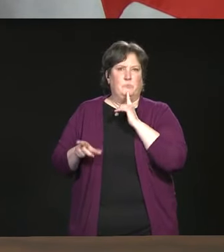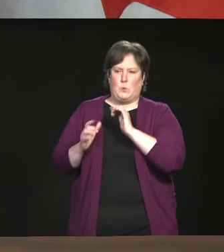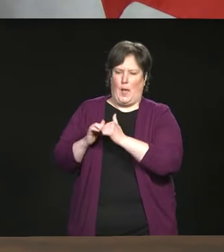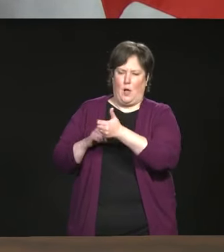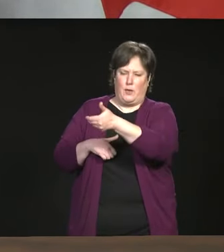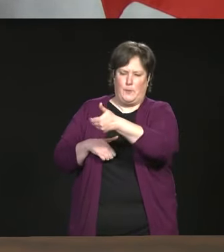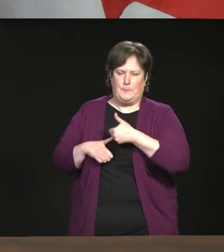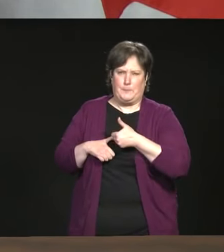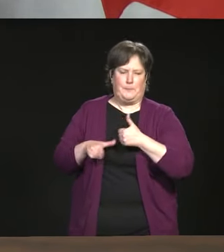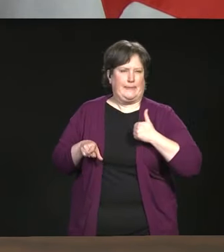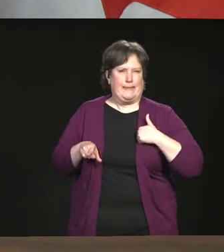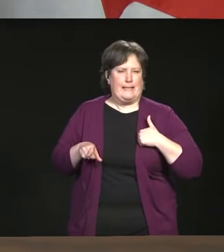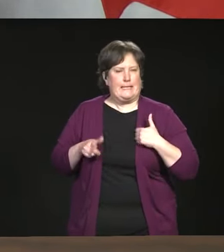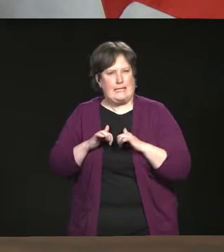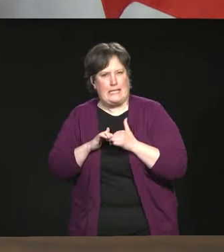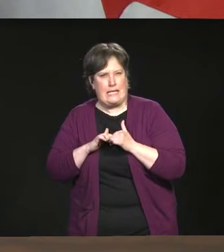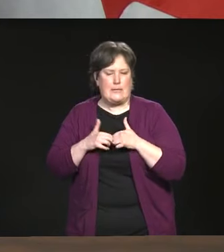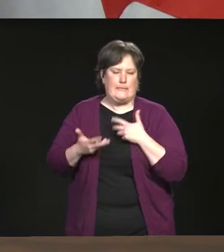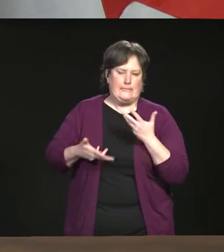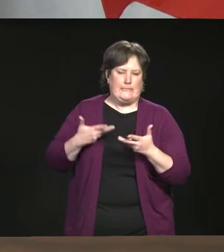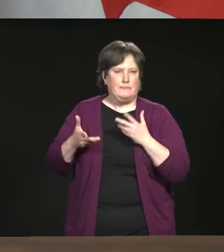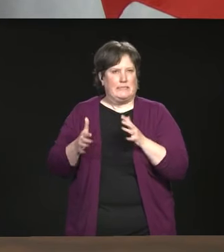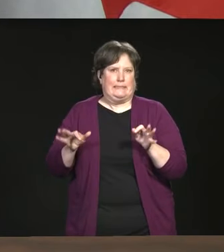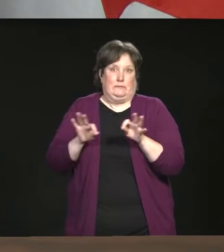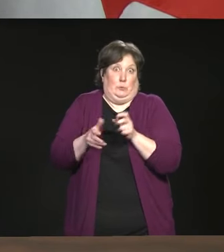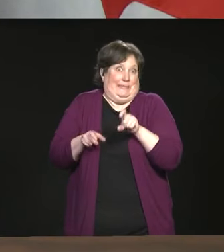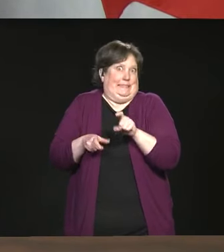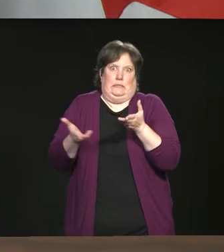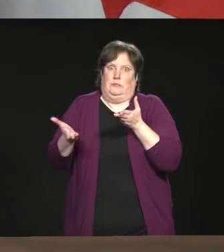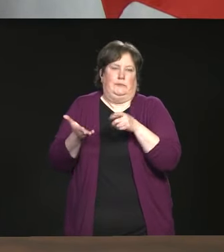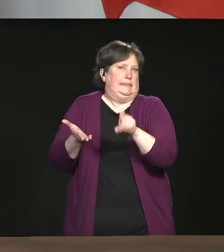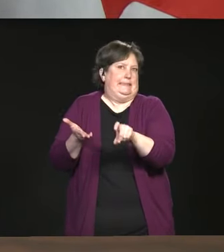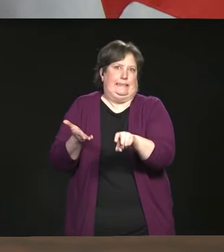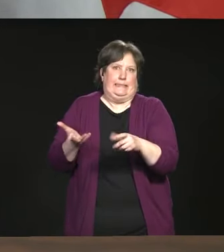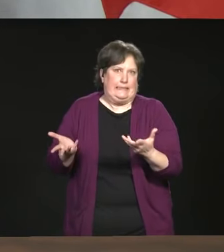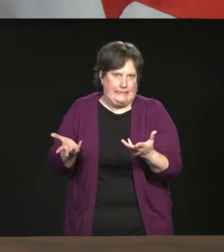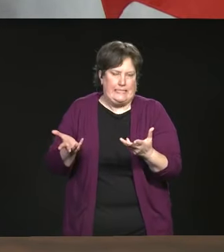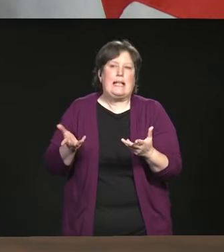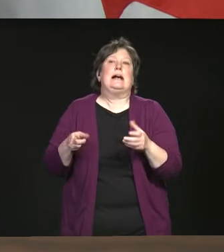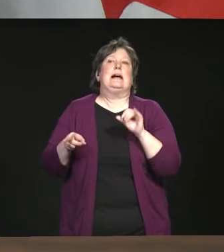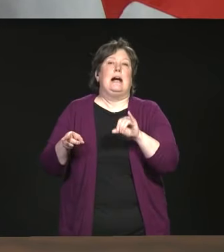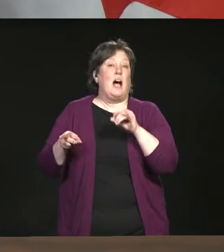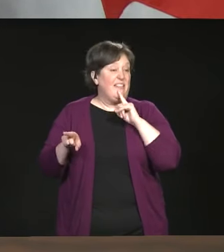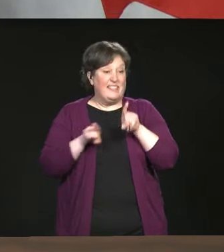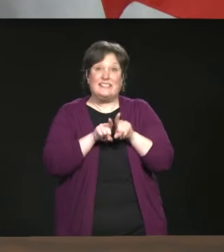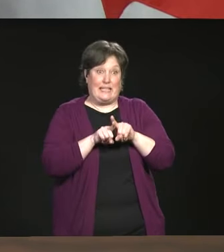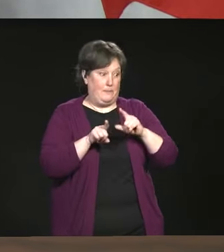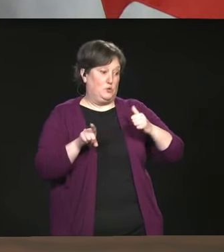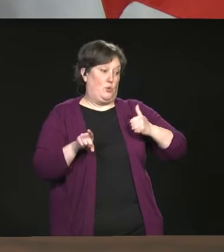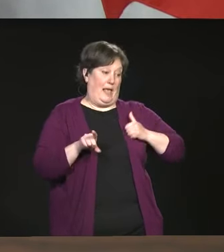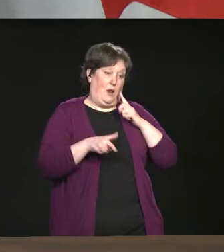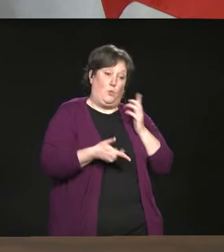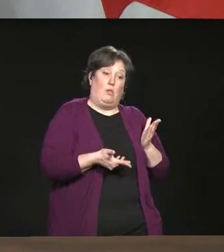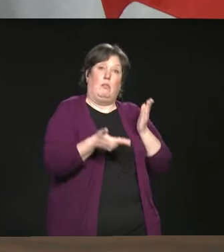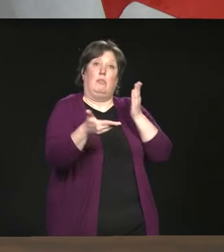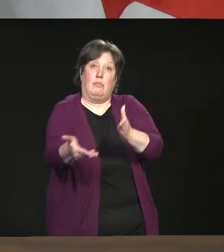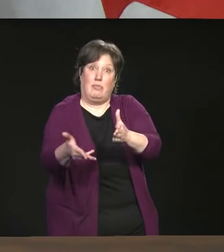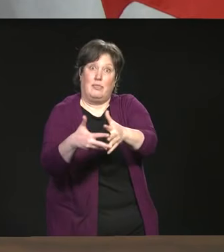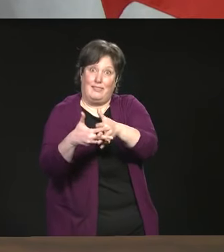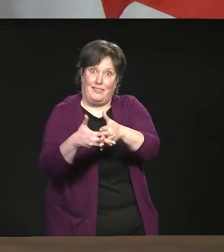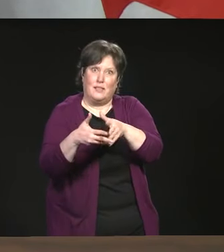provide those essential services, including facilitating cross-border trade, are treated. And that is why Minister